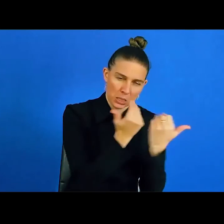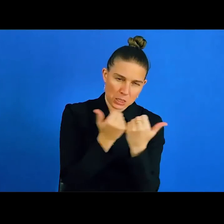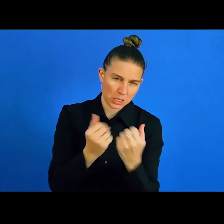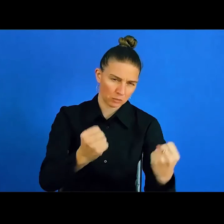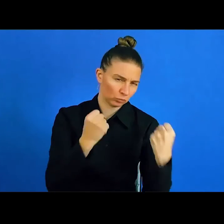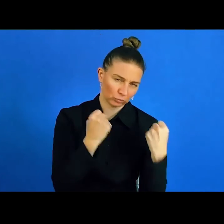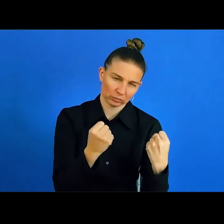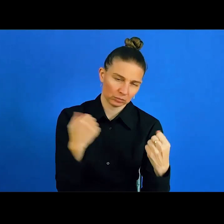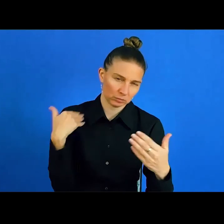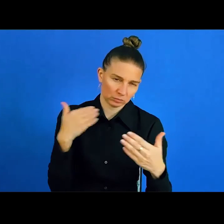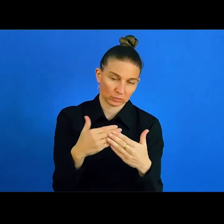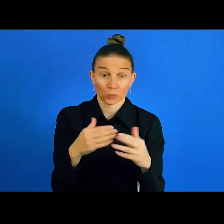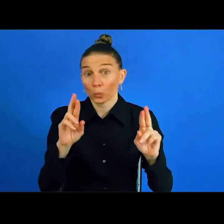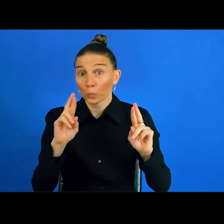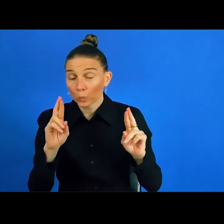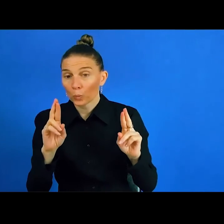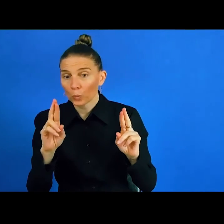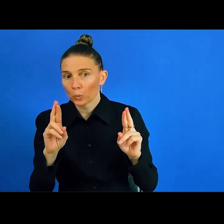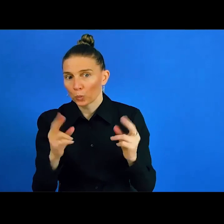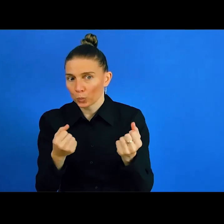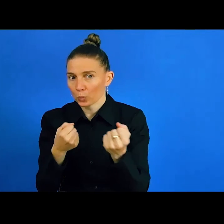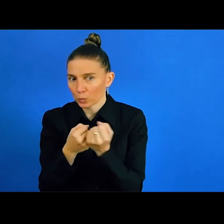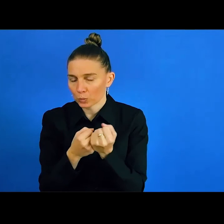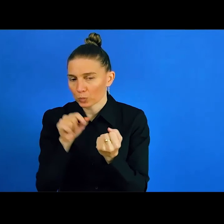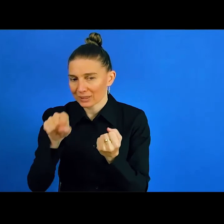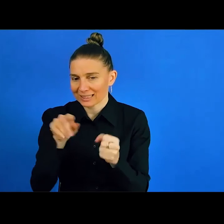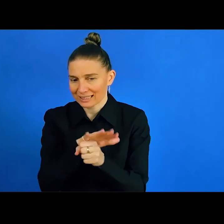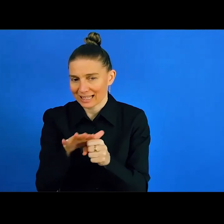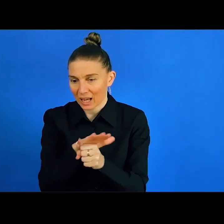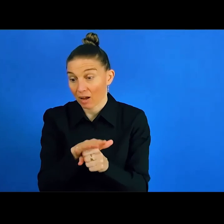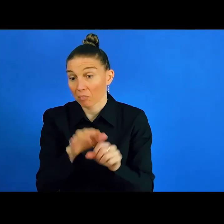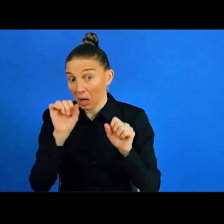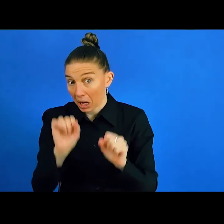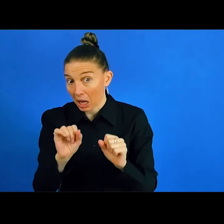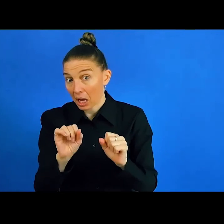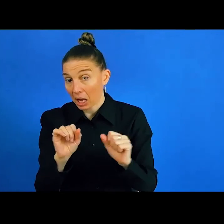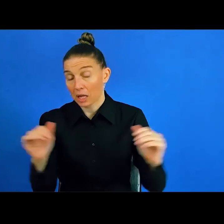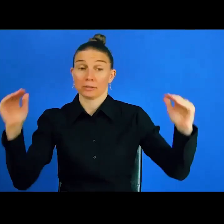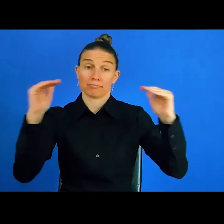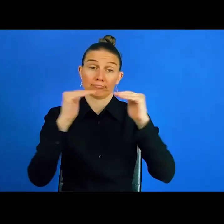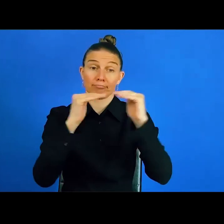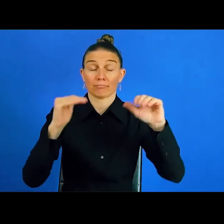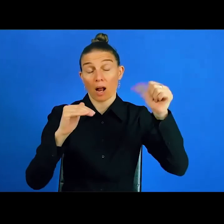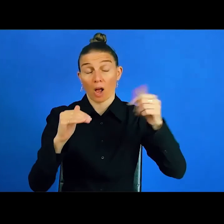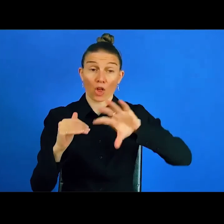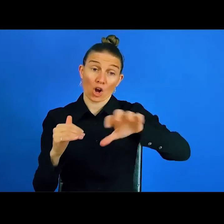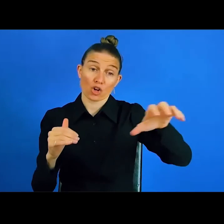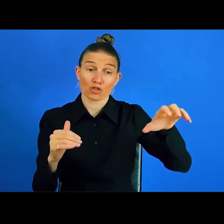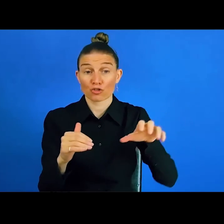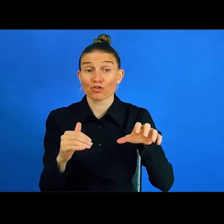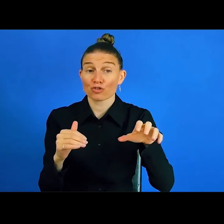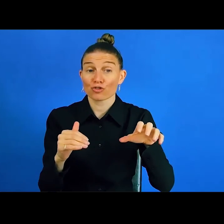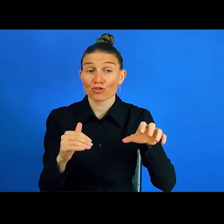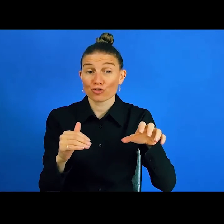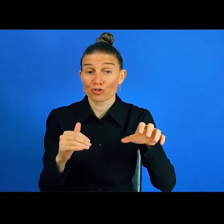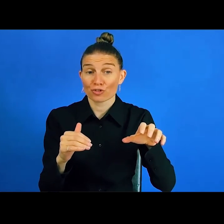expect or we request a lot of support in this area if we are to be at par with other countries that have taken off ahead